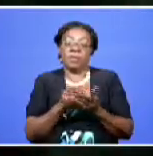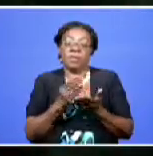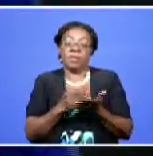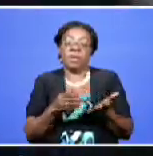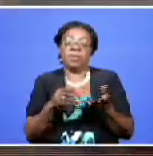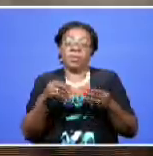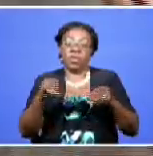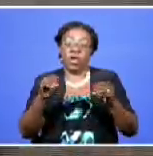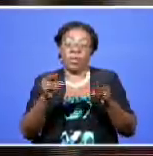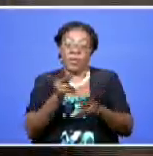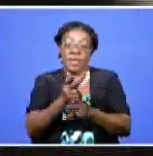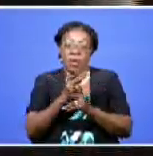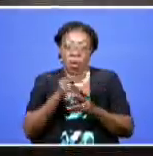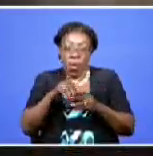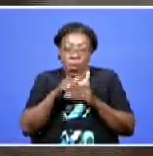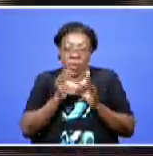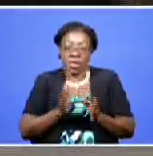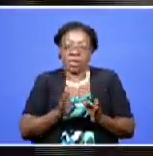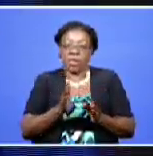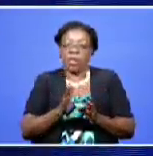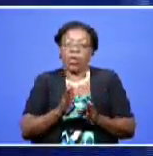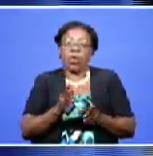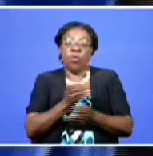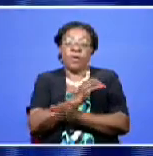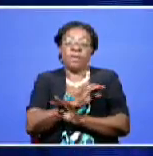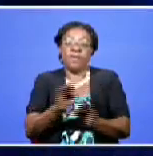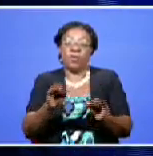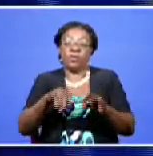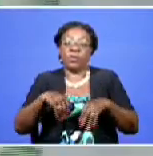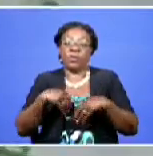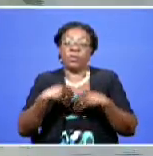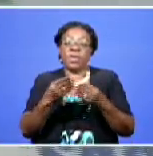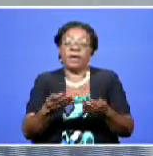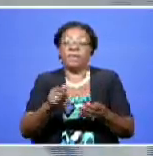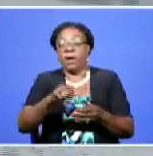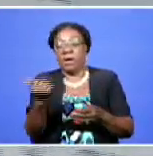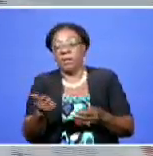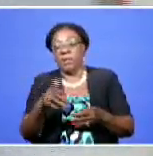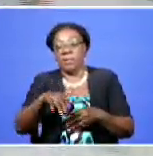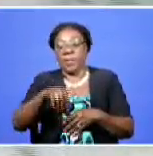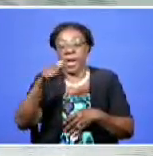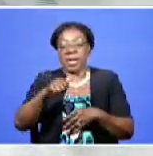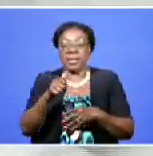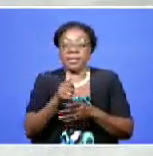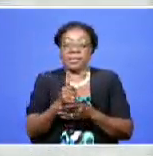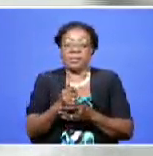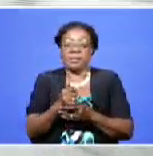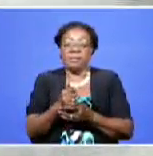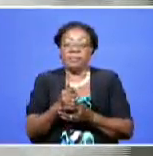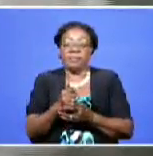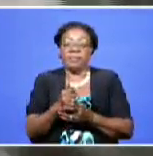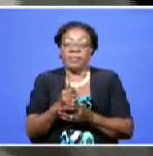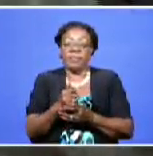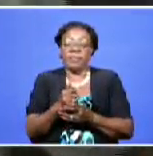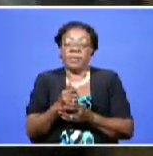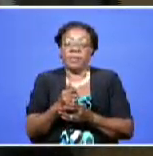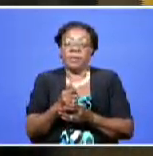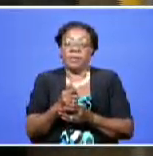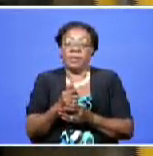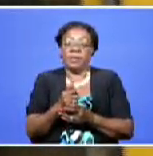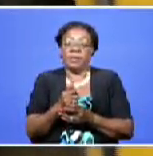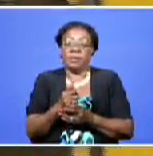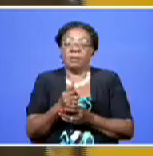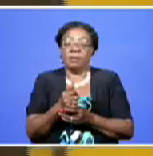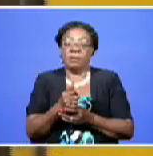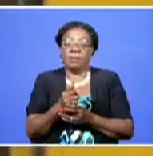packaging and be aware of any merchants who are violating the terms for the new law. Merchants are being advised to provide paper bags